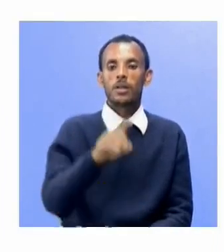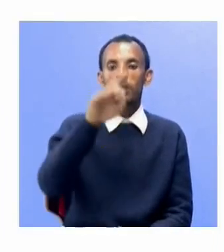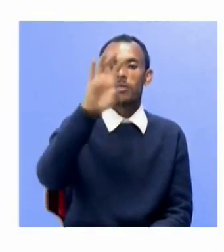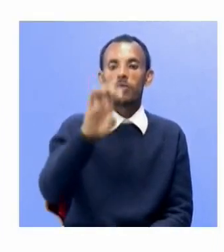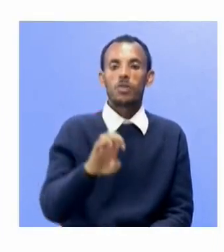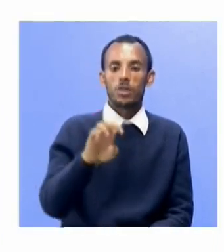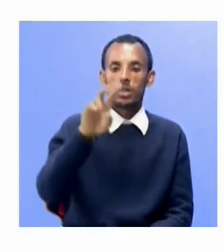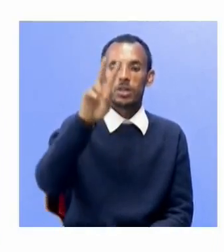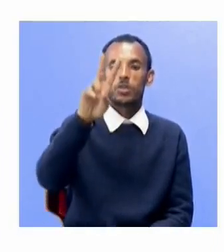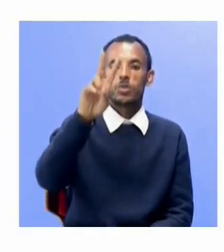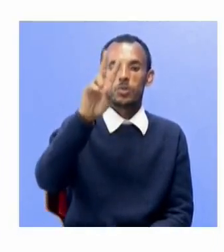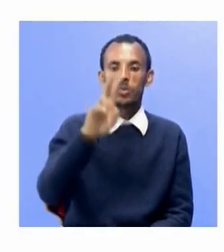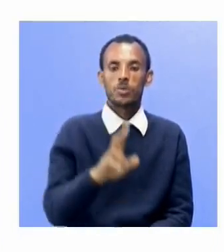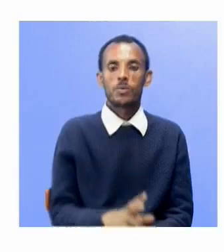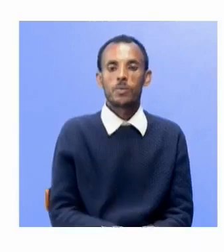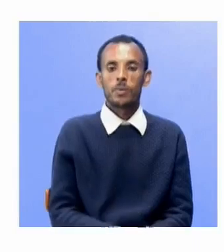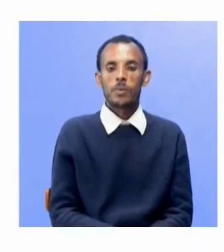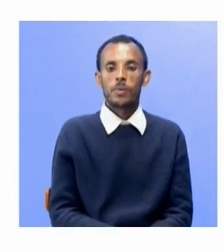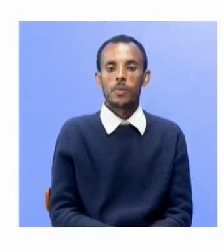42,